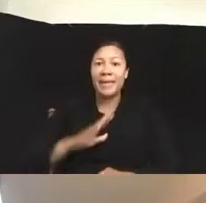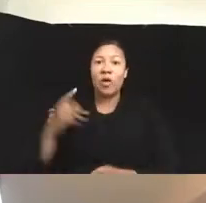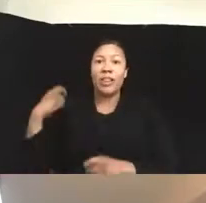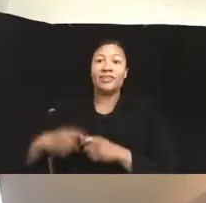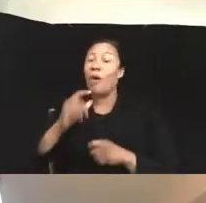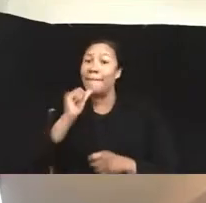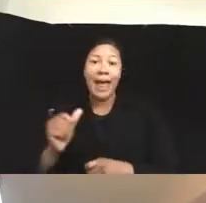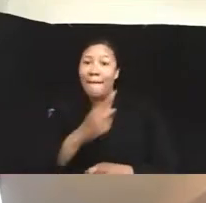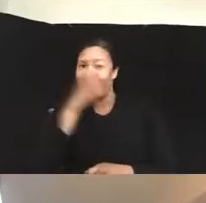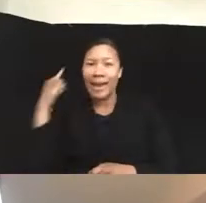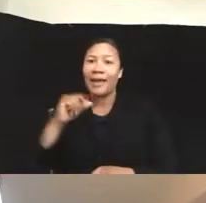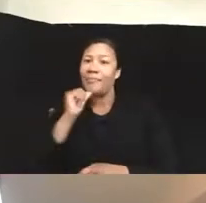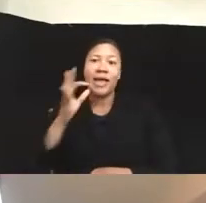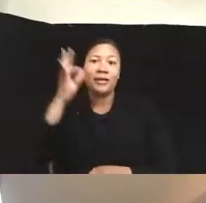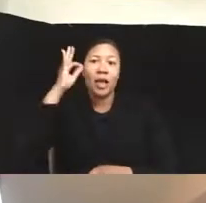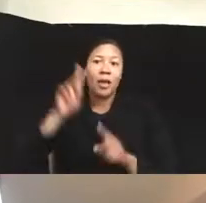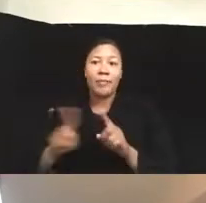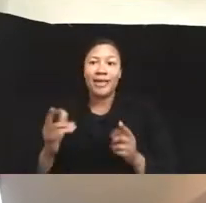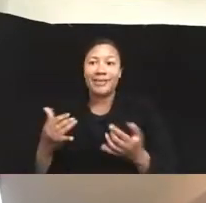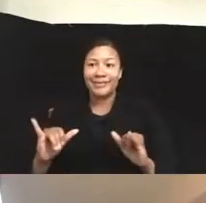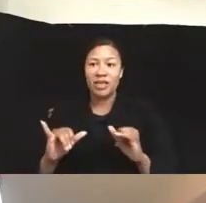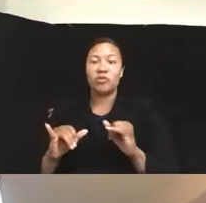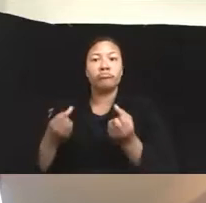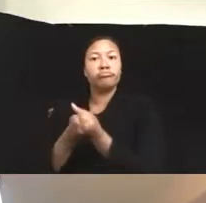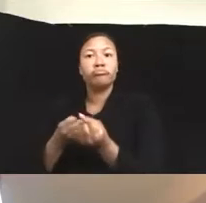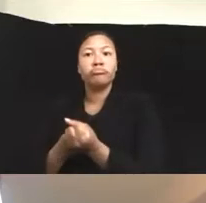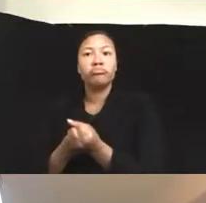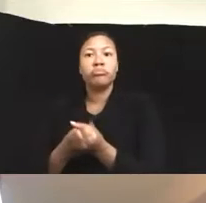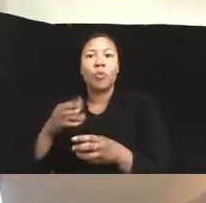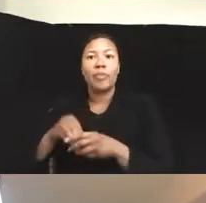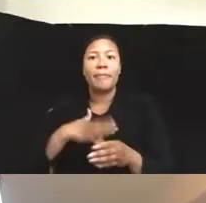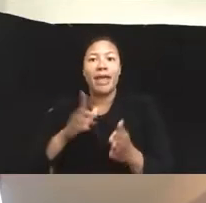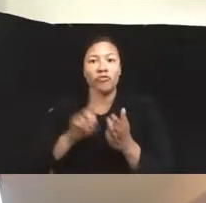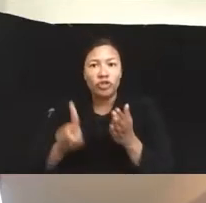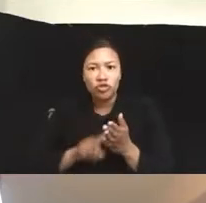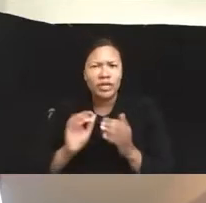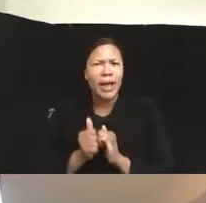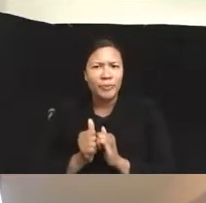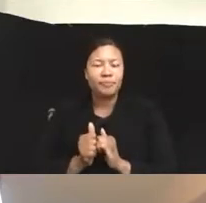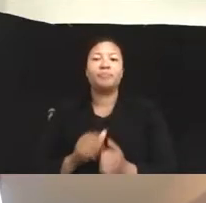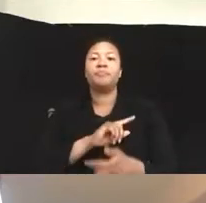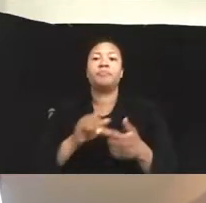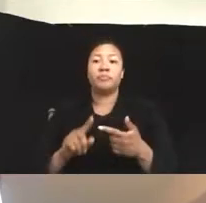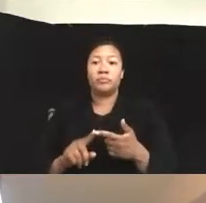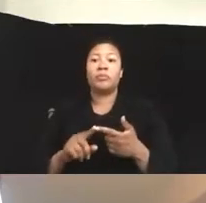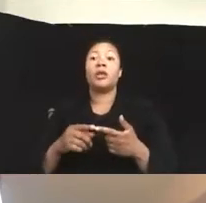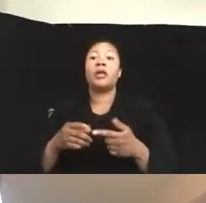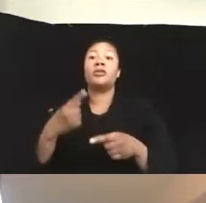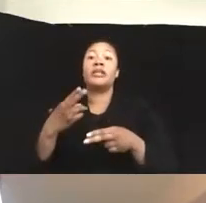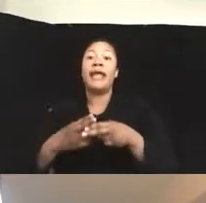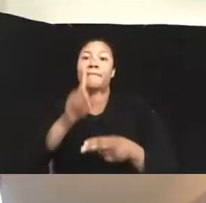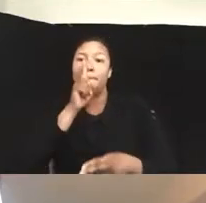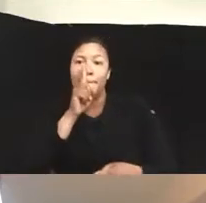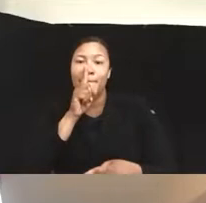and demonstrate my anti-neoliberalist solidarity in my research? On a related note, Anonymous asks how the role of